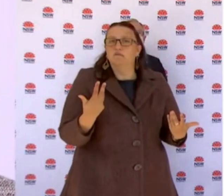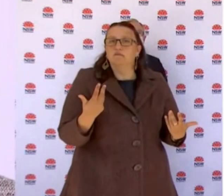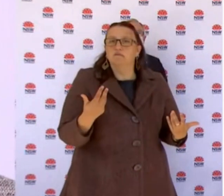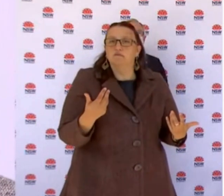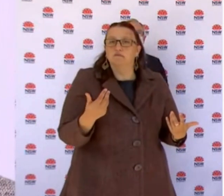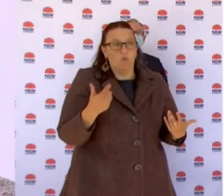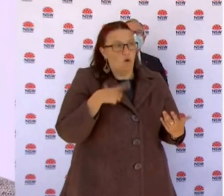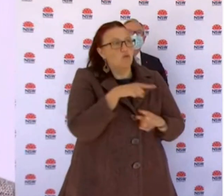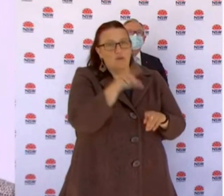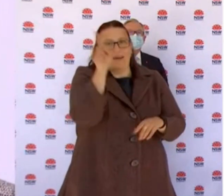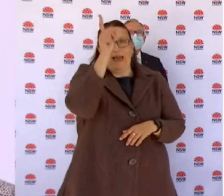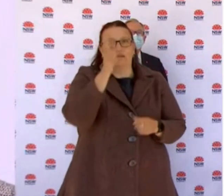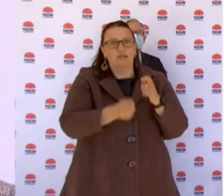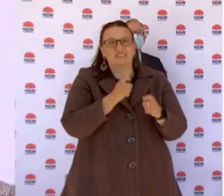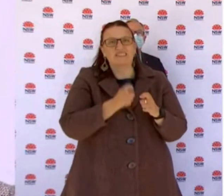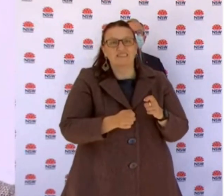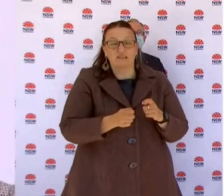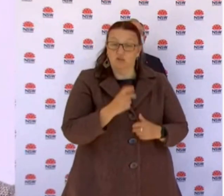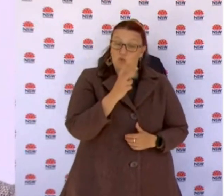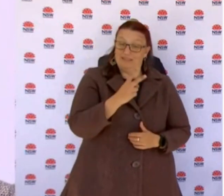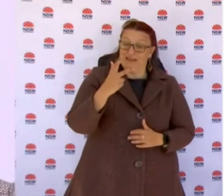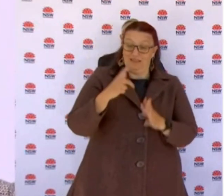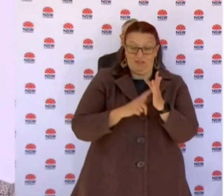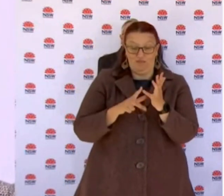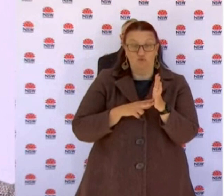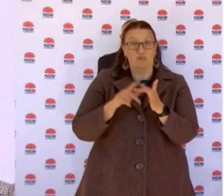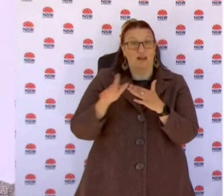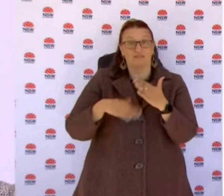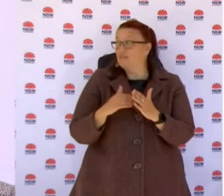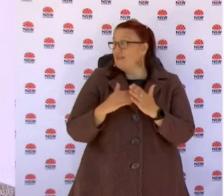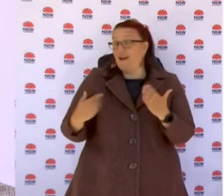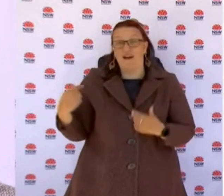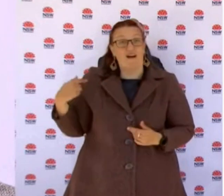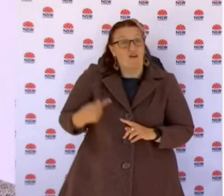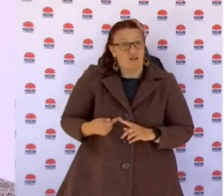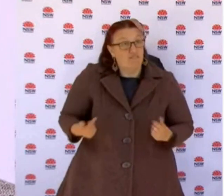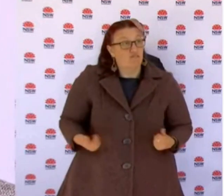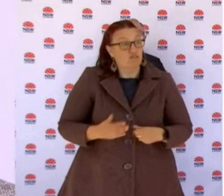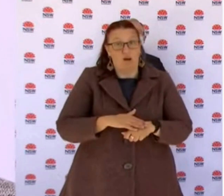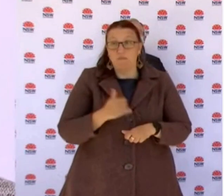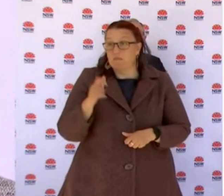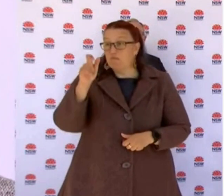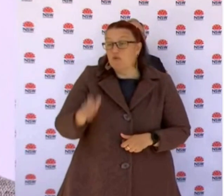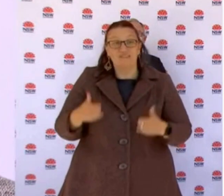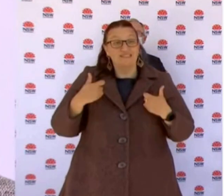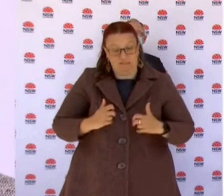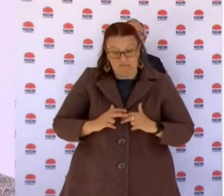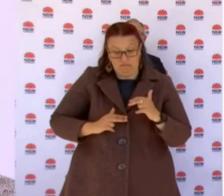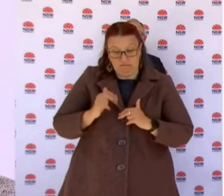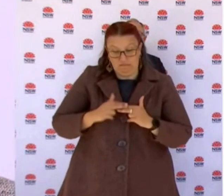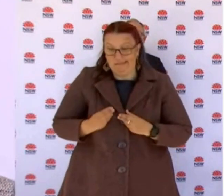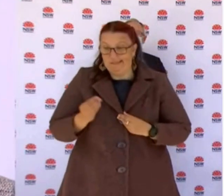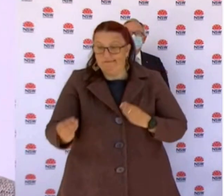there's sufficient time for someone to become infectious and then passed on to their household. So we're asking that the